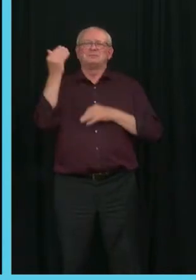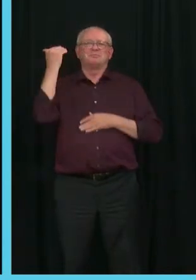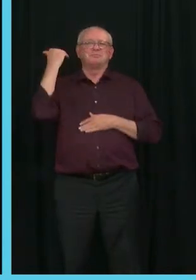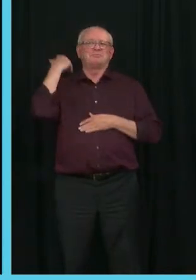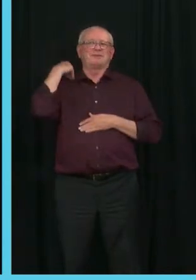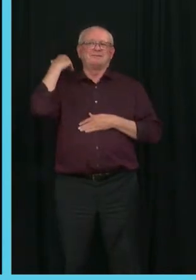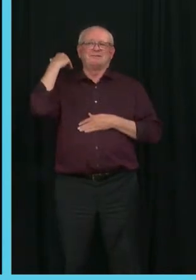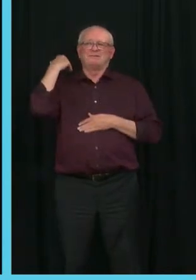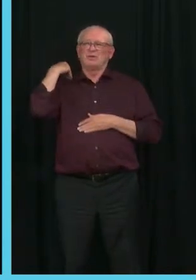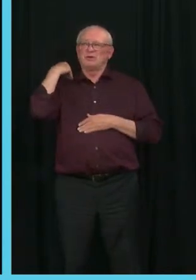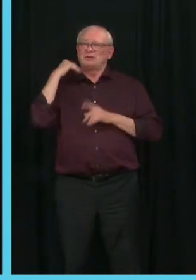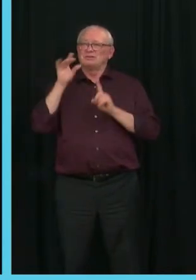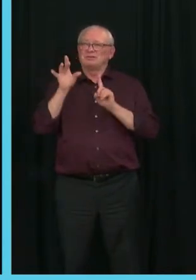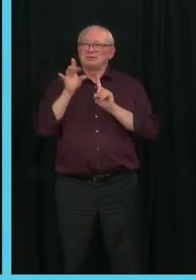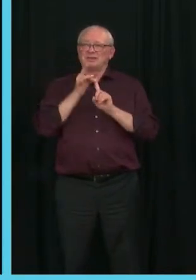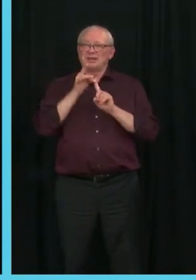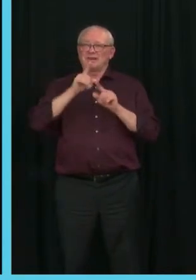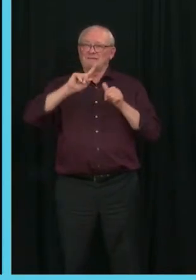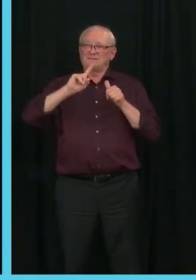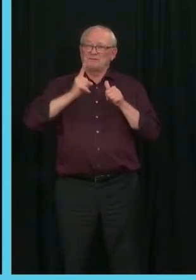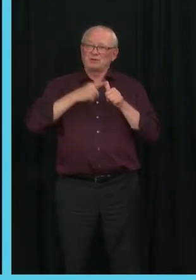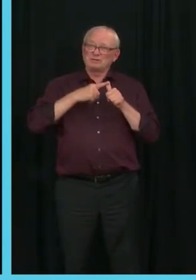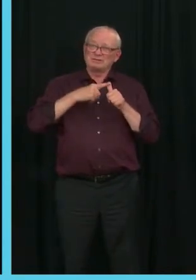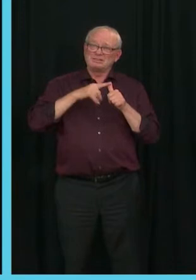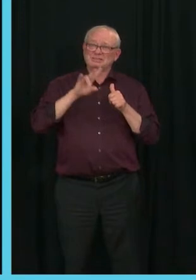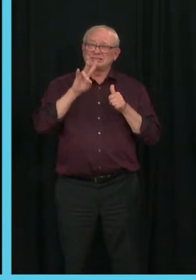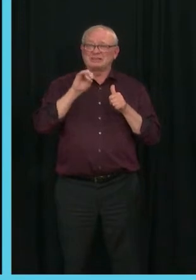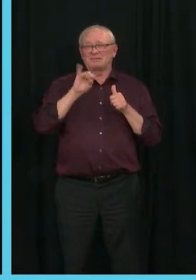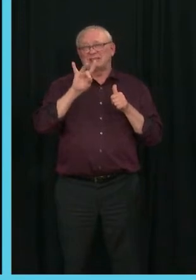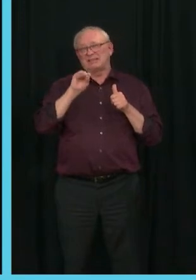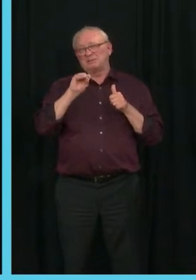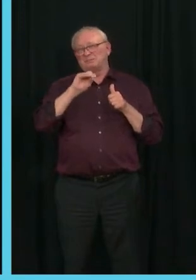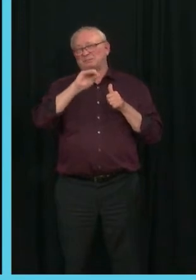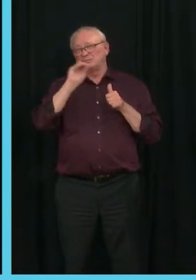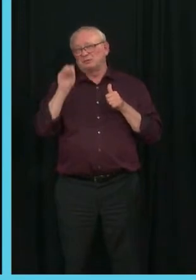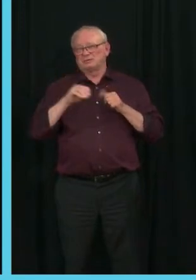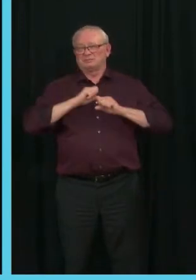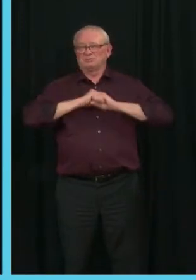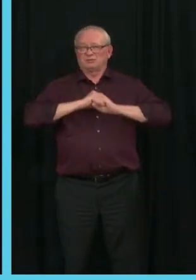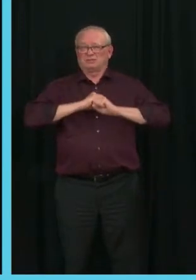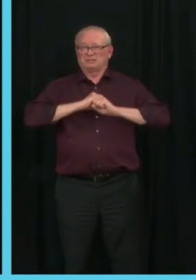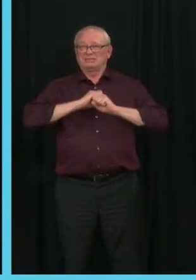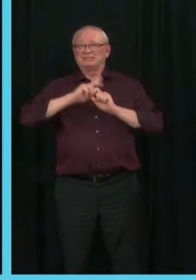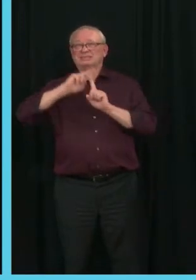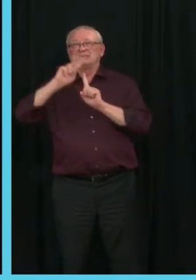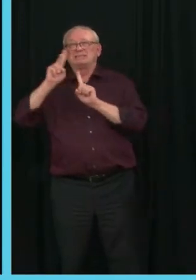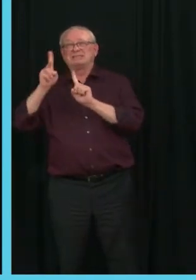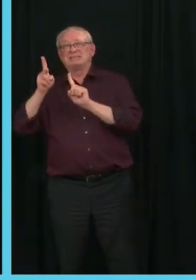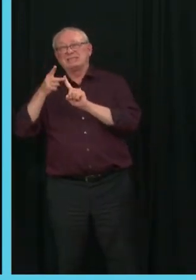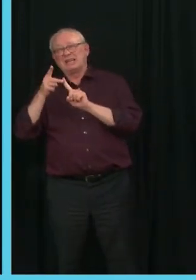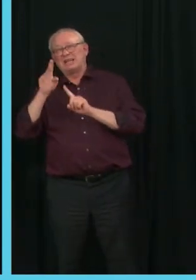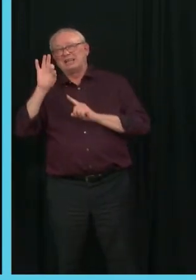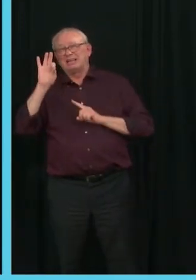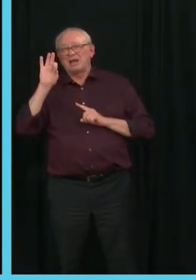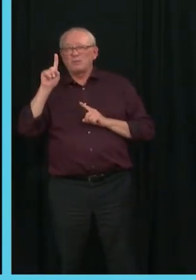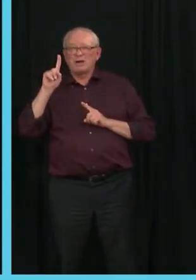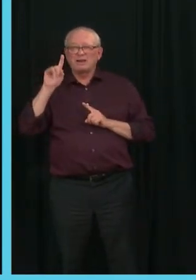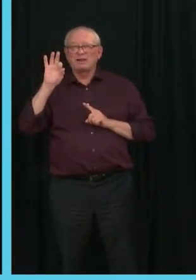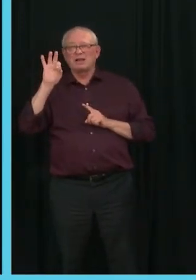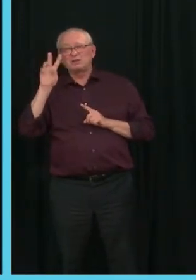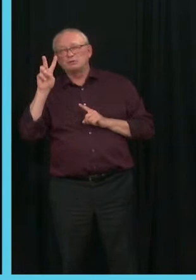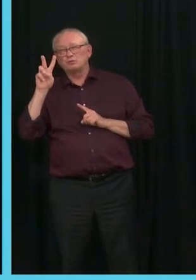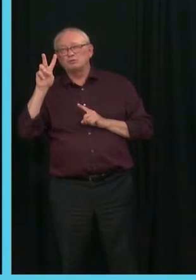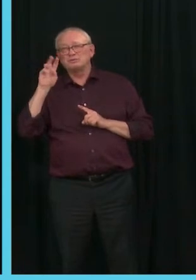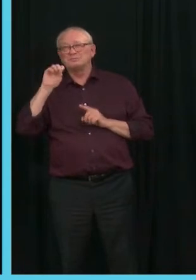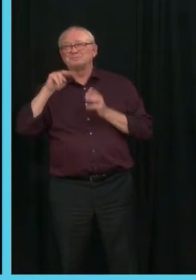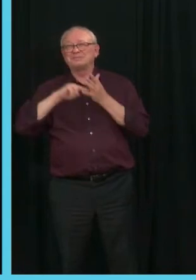80% protective after the first dose, 90 to 91, 92% protective after the second dose. So there still is a